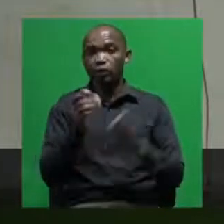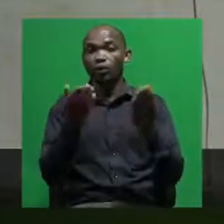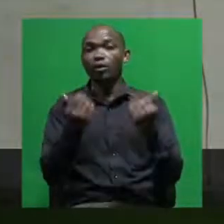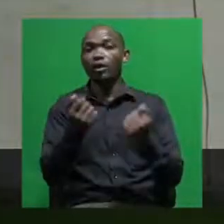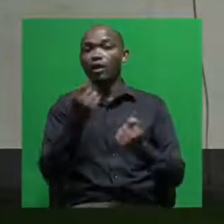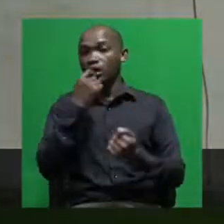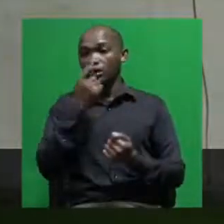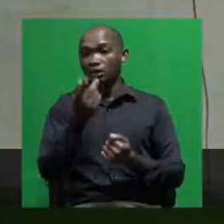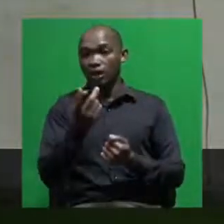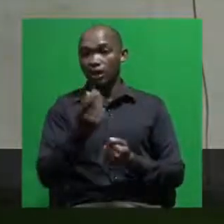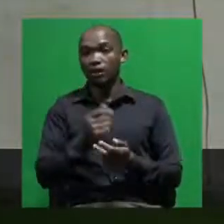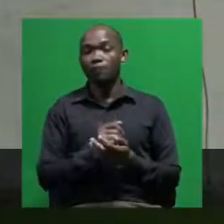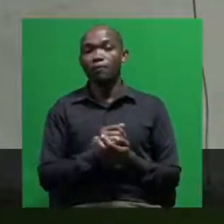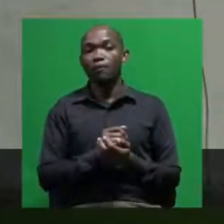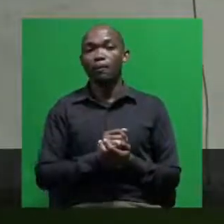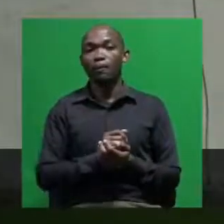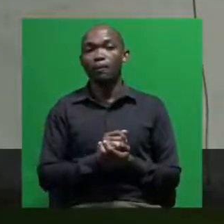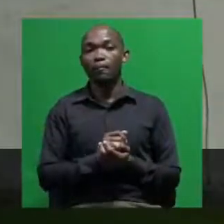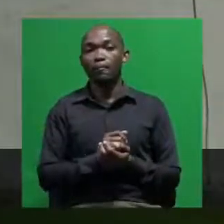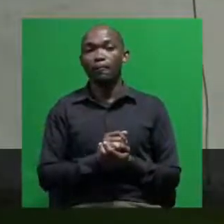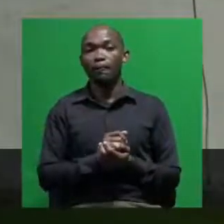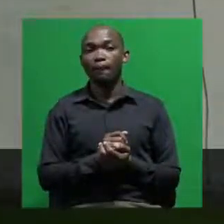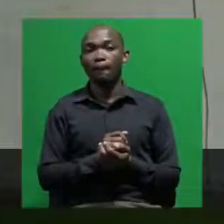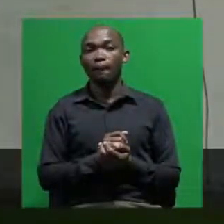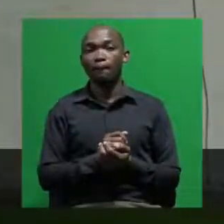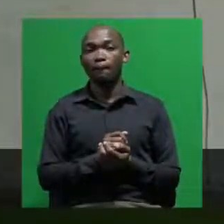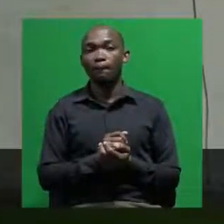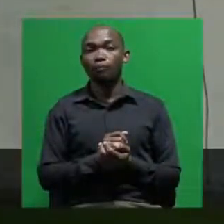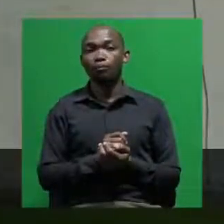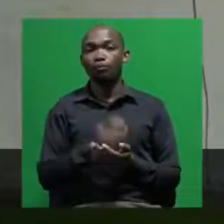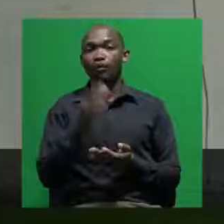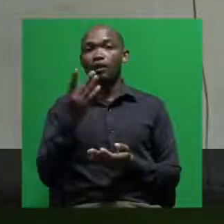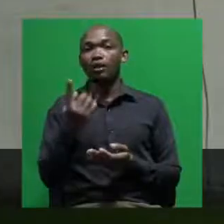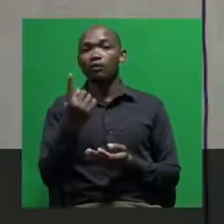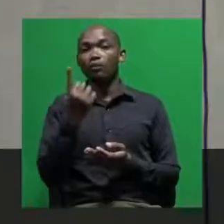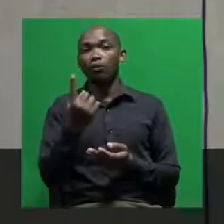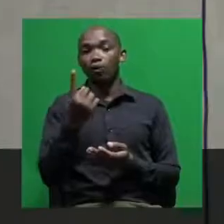let's say number one, temperature